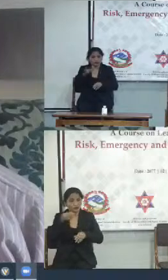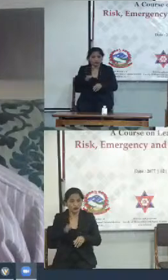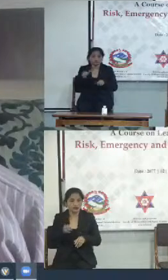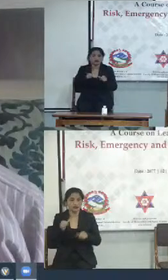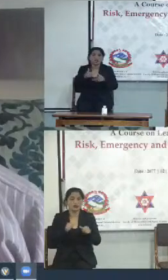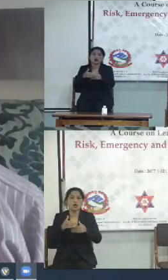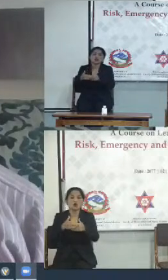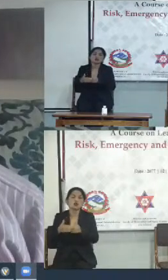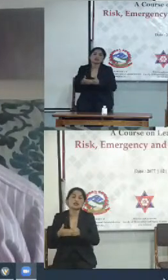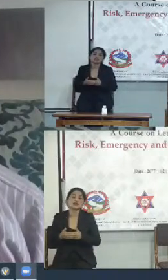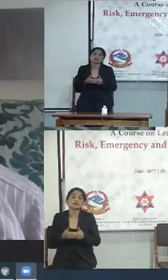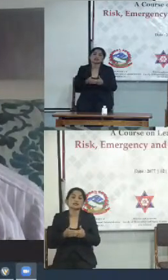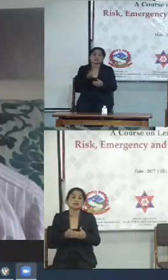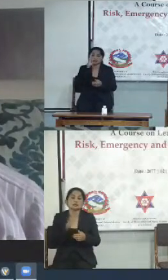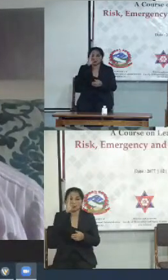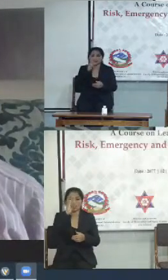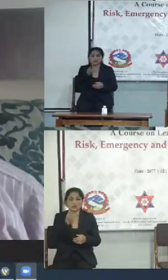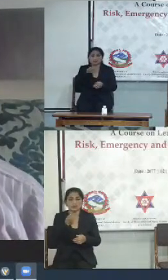so much.